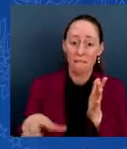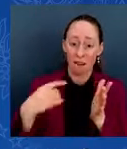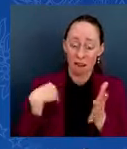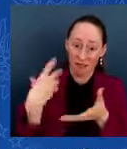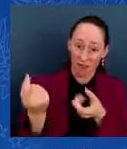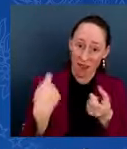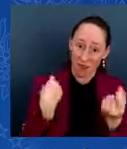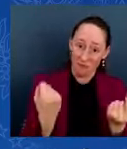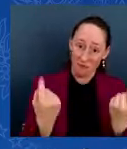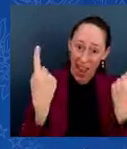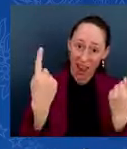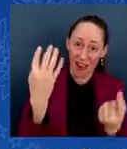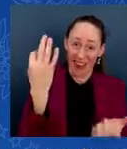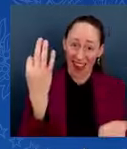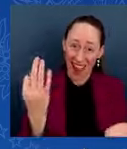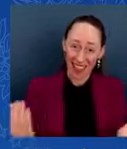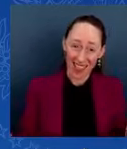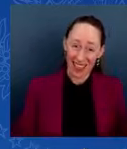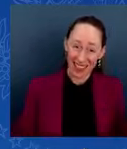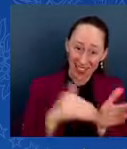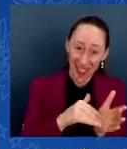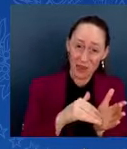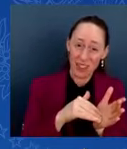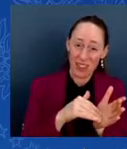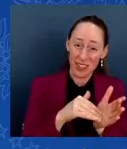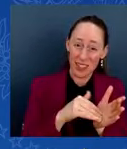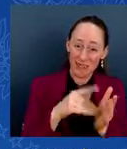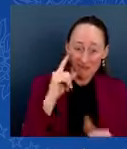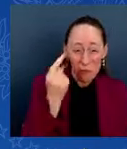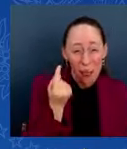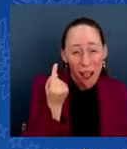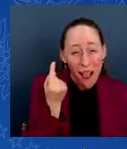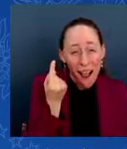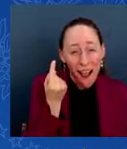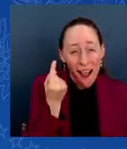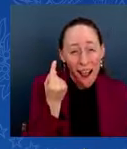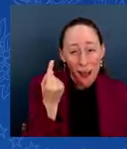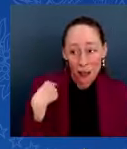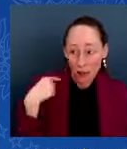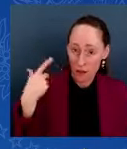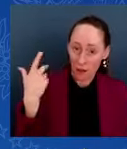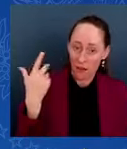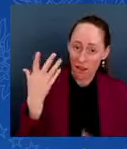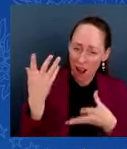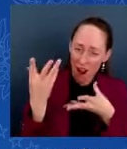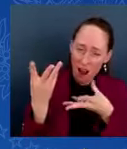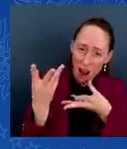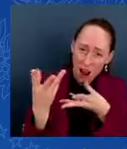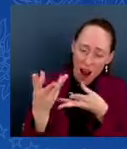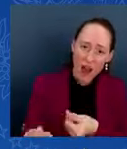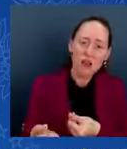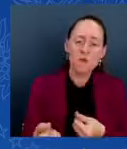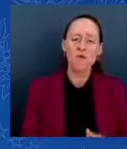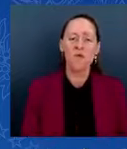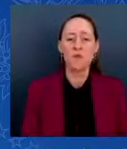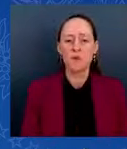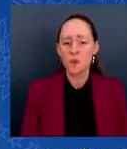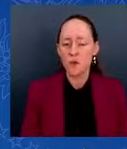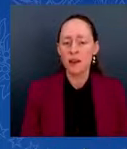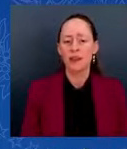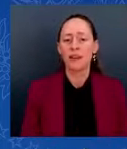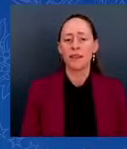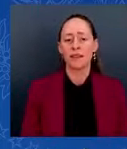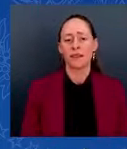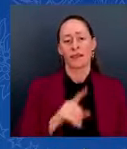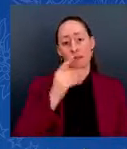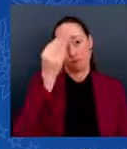pocket just to afford this one drug. As a nurse, I counseled patients on the